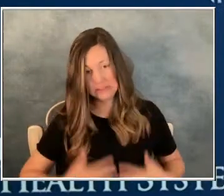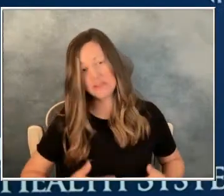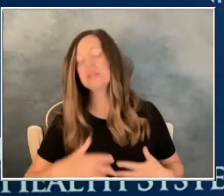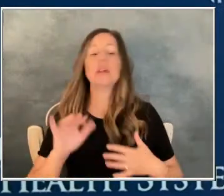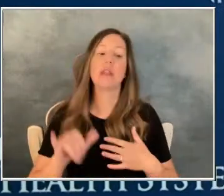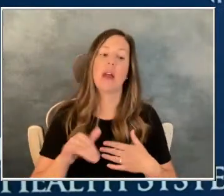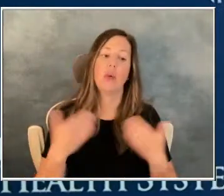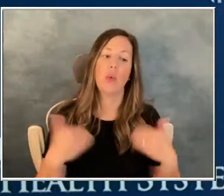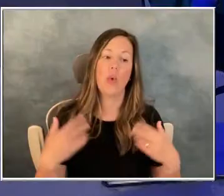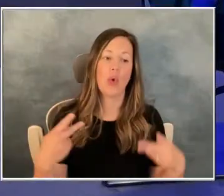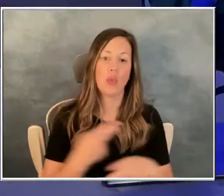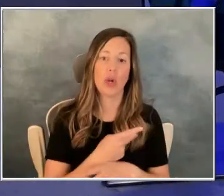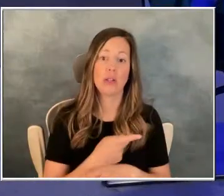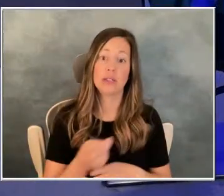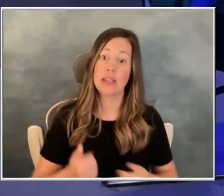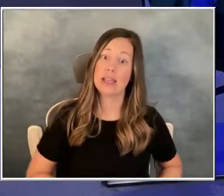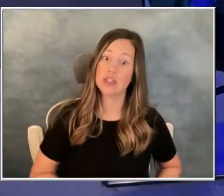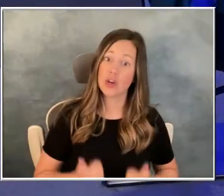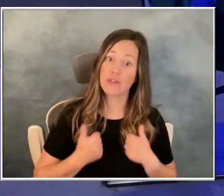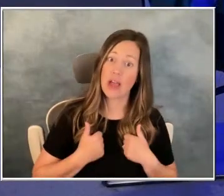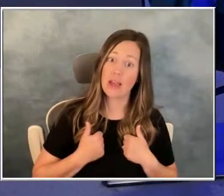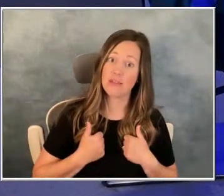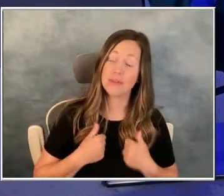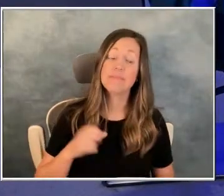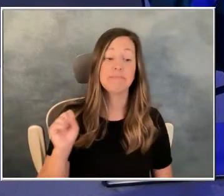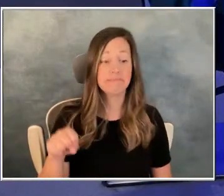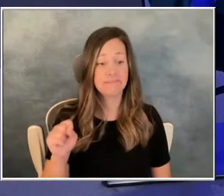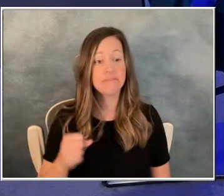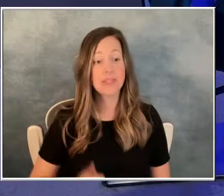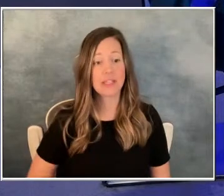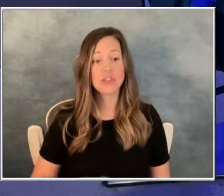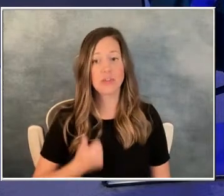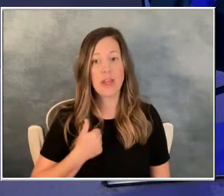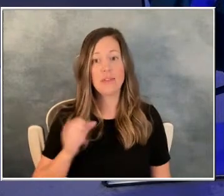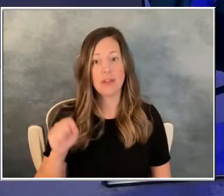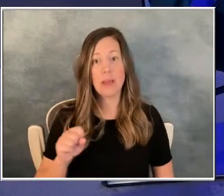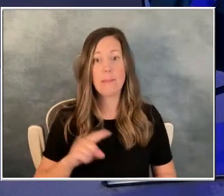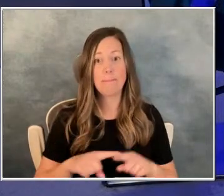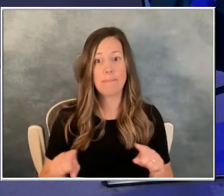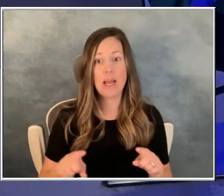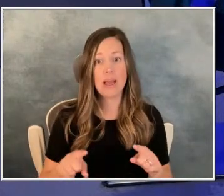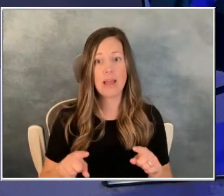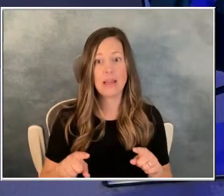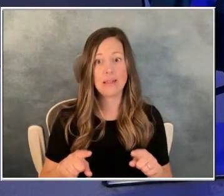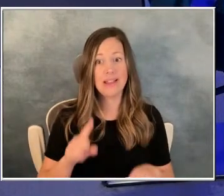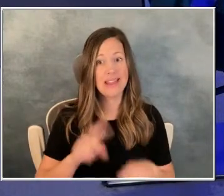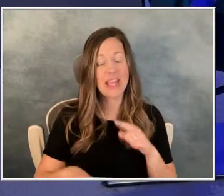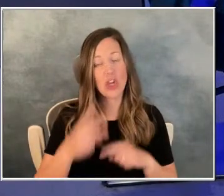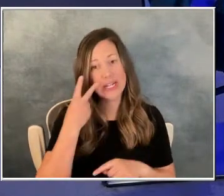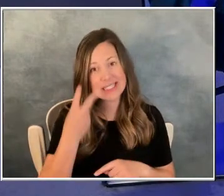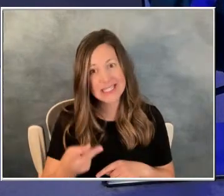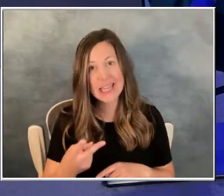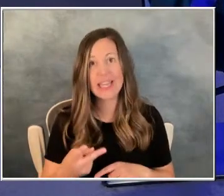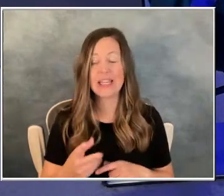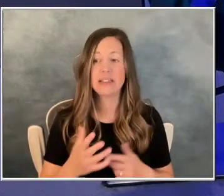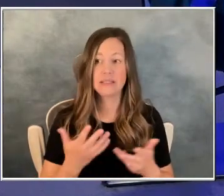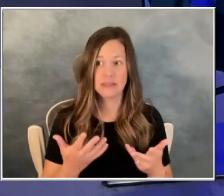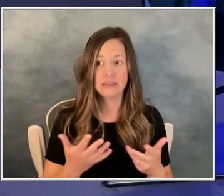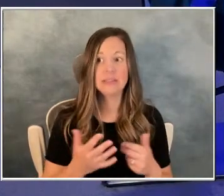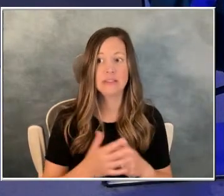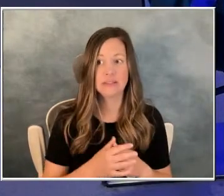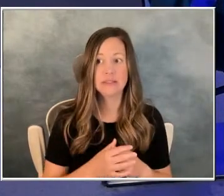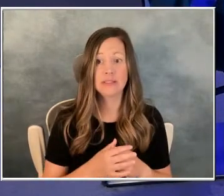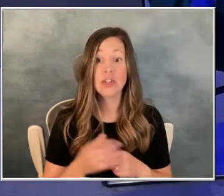that I have seen. Did they survive? They did survive, but unfortunately were no longer able to see. And yeah. So they survived, but they lost